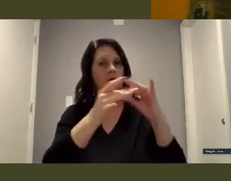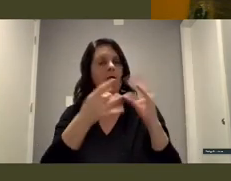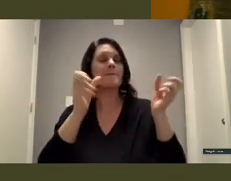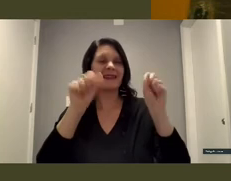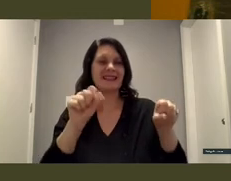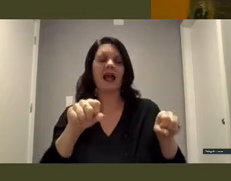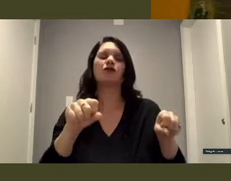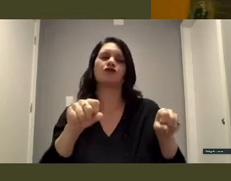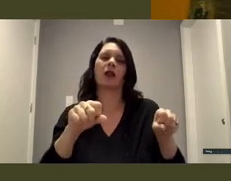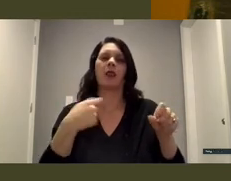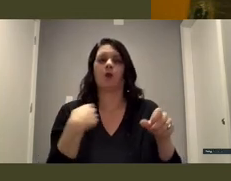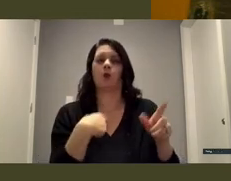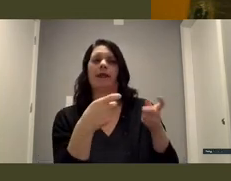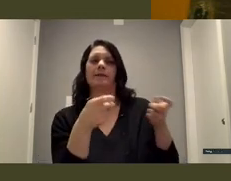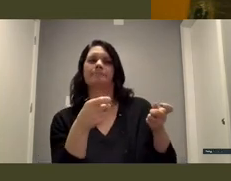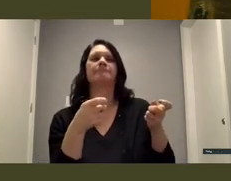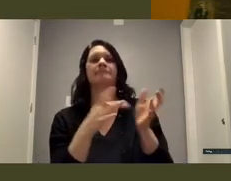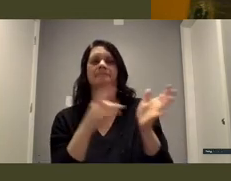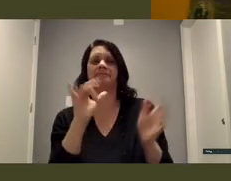leverage.